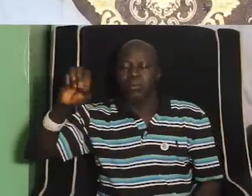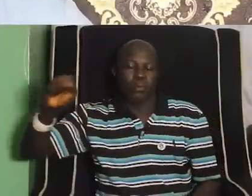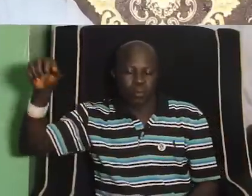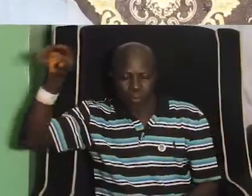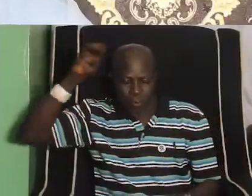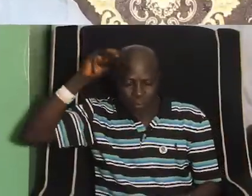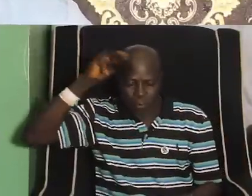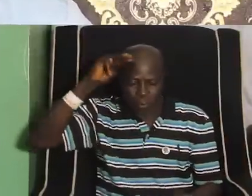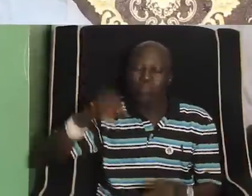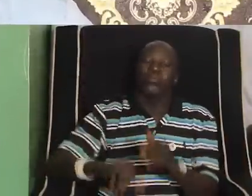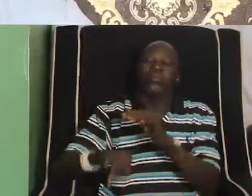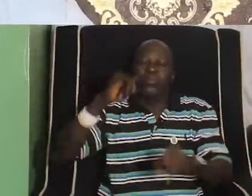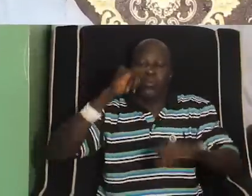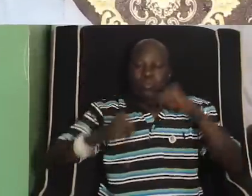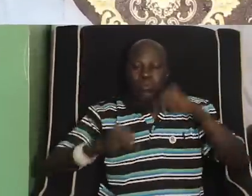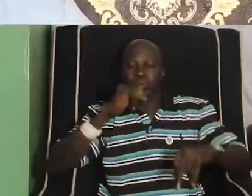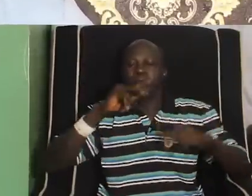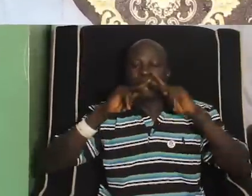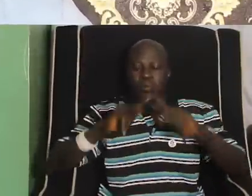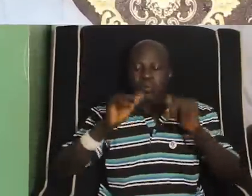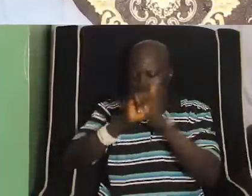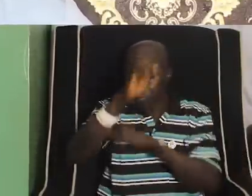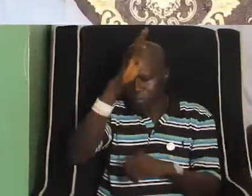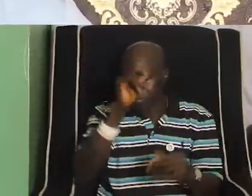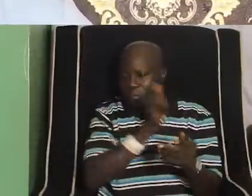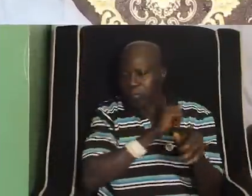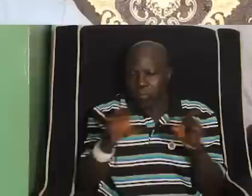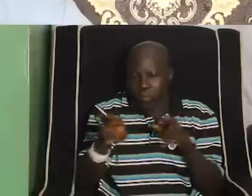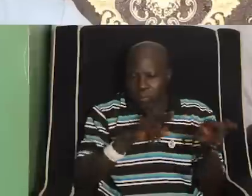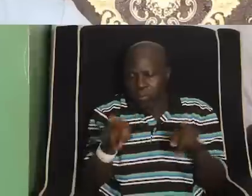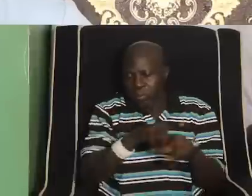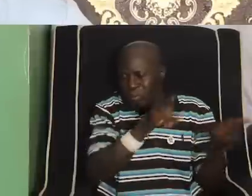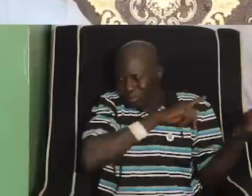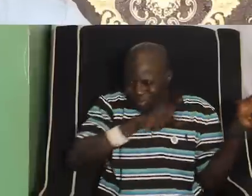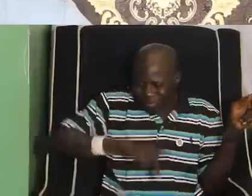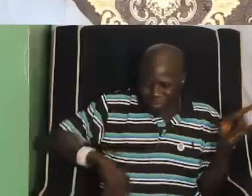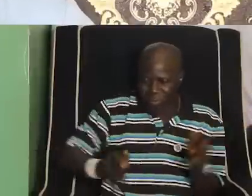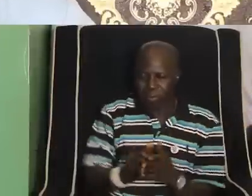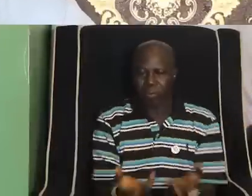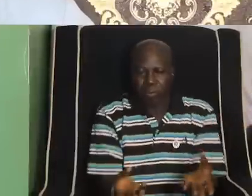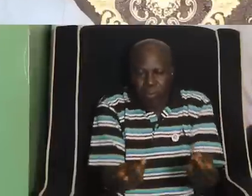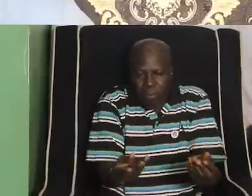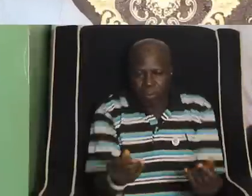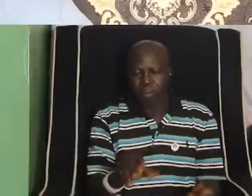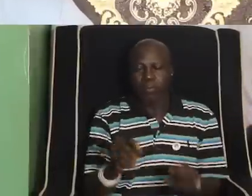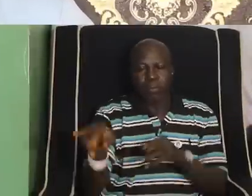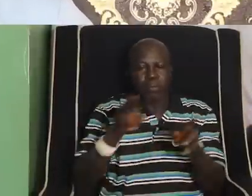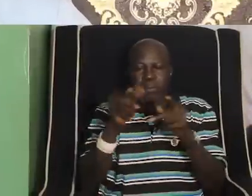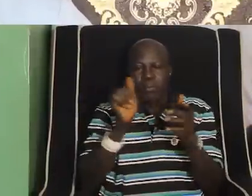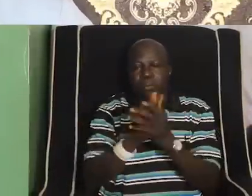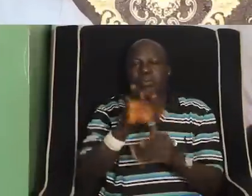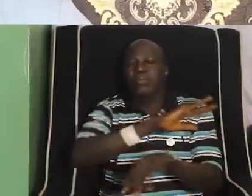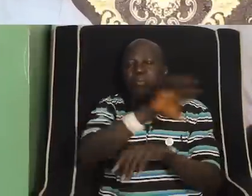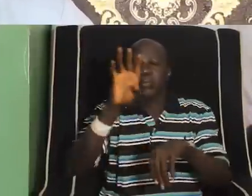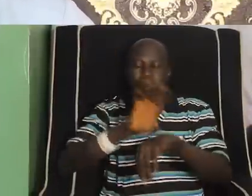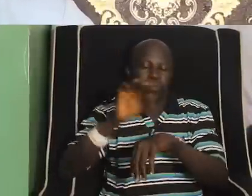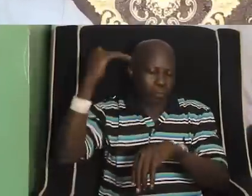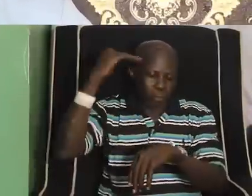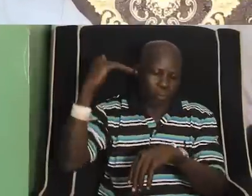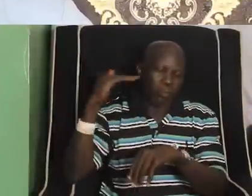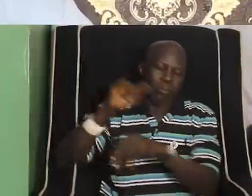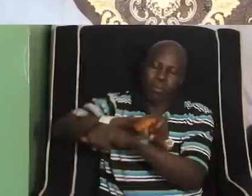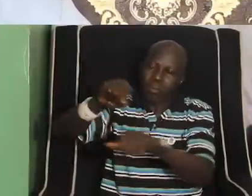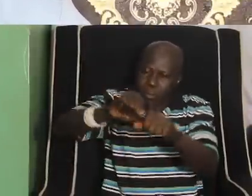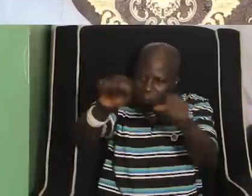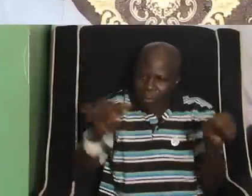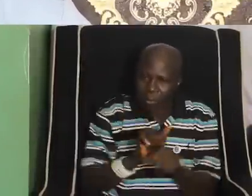JP Babasebioba. Lati your seat of Calvary Church. Land of reality. Tell you our name, Baremo Idiobi Airport